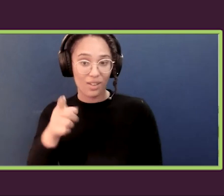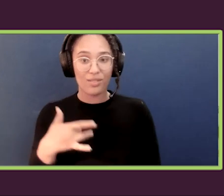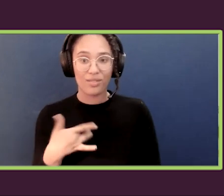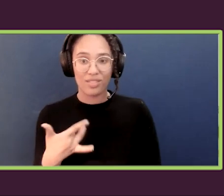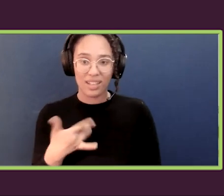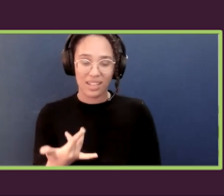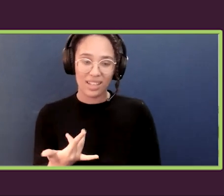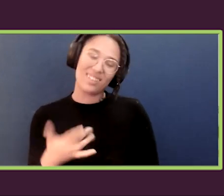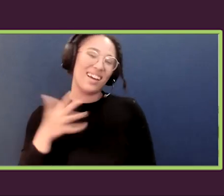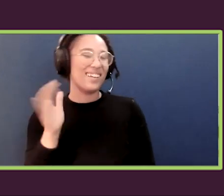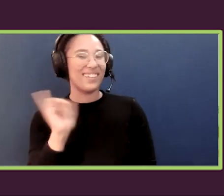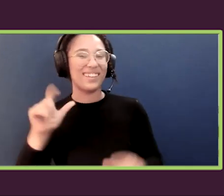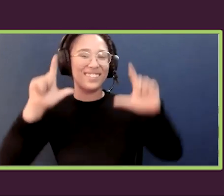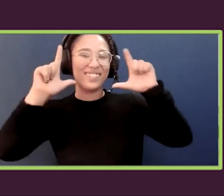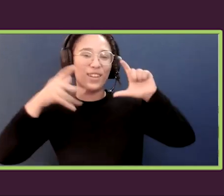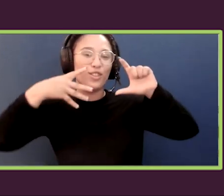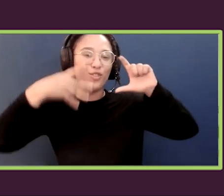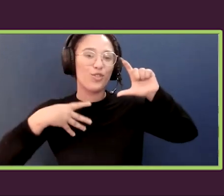Basically just the drool face emoji.